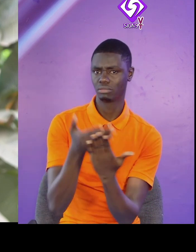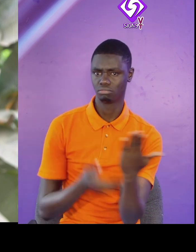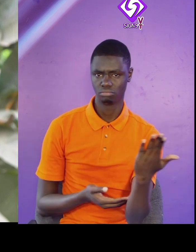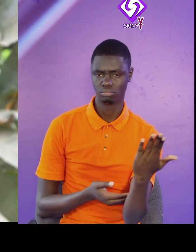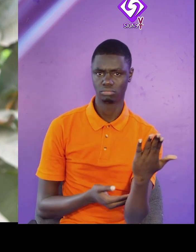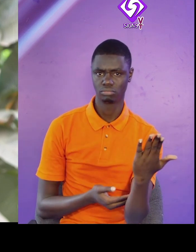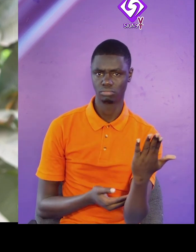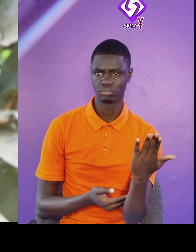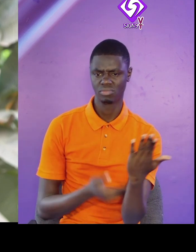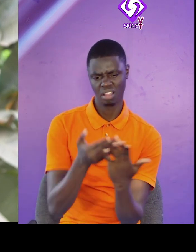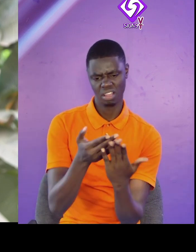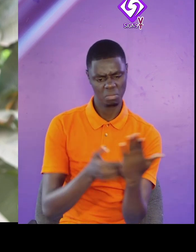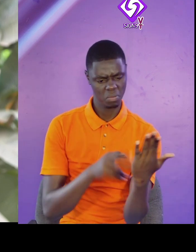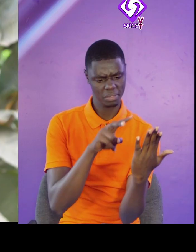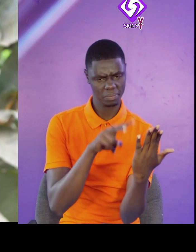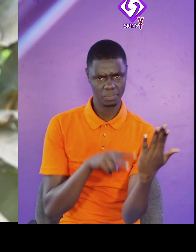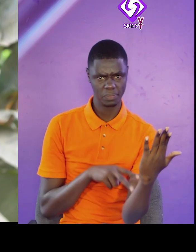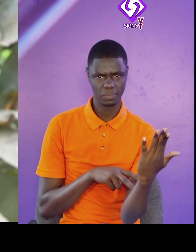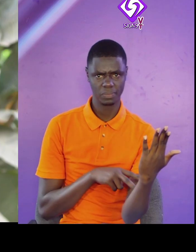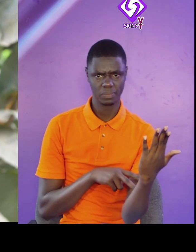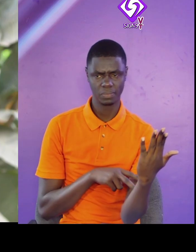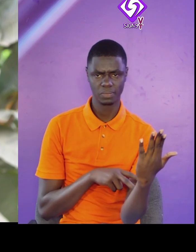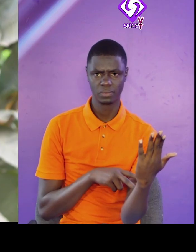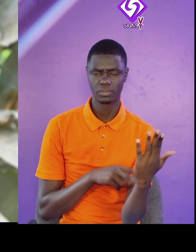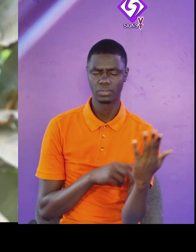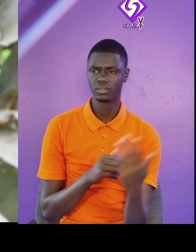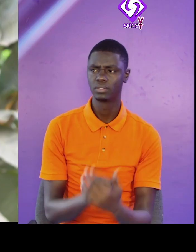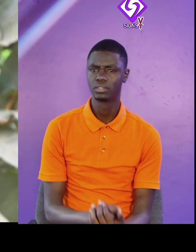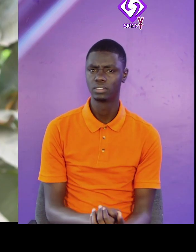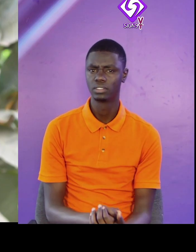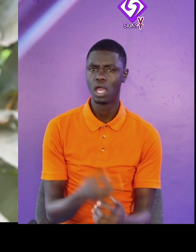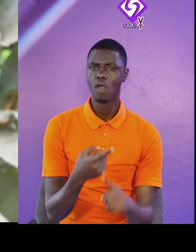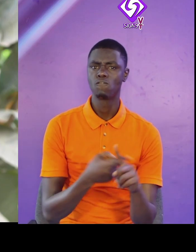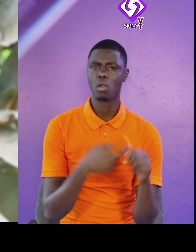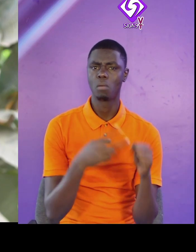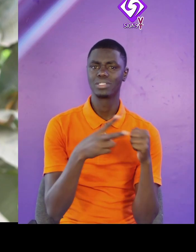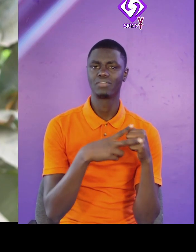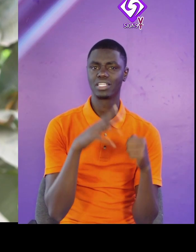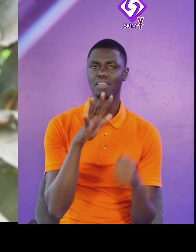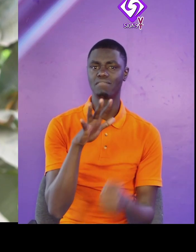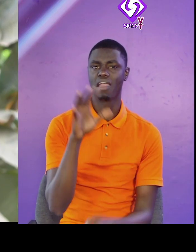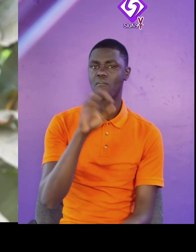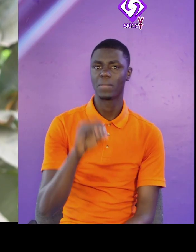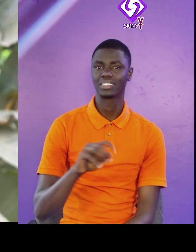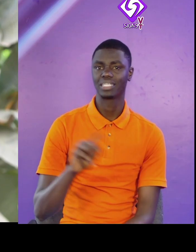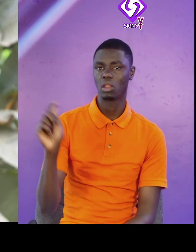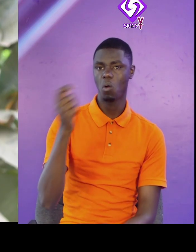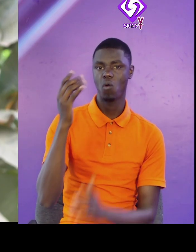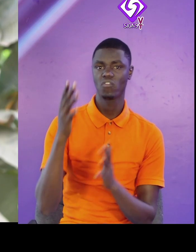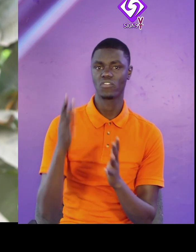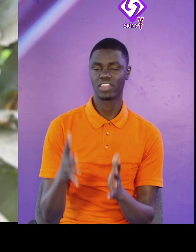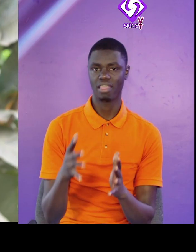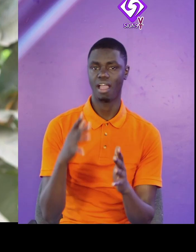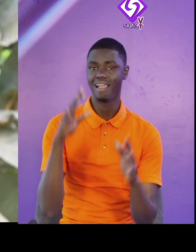Health, and they obviously inform that 75% of Kenyans lack access